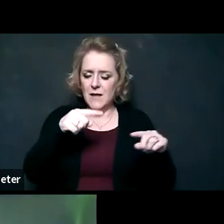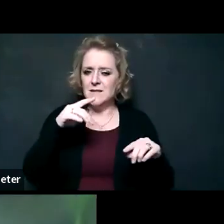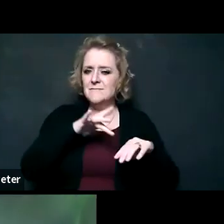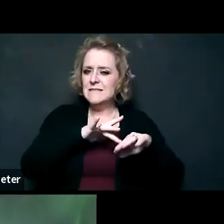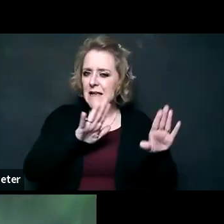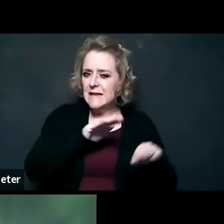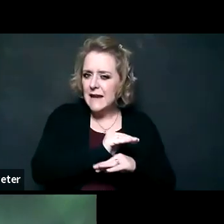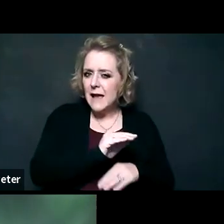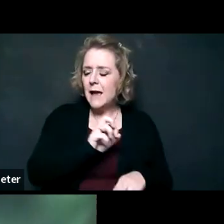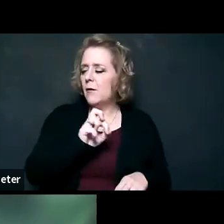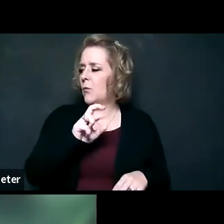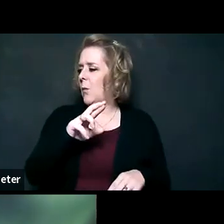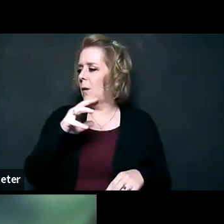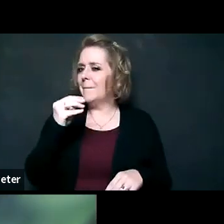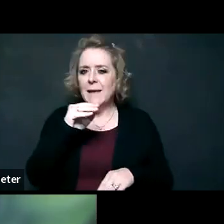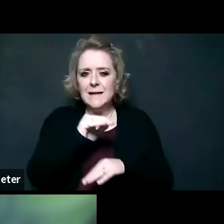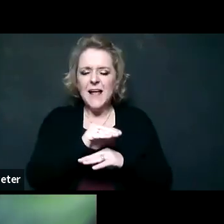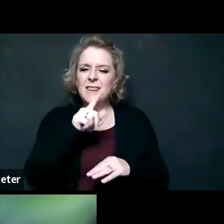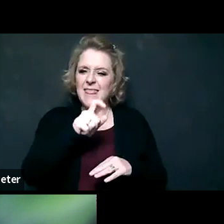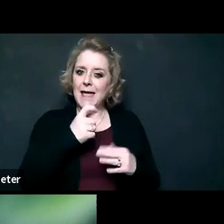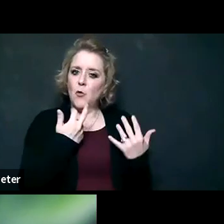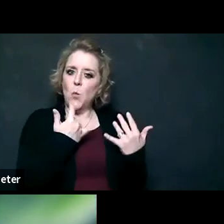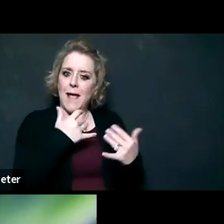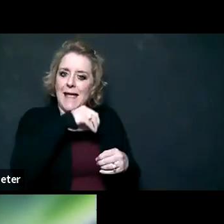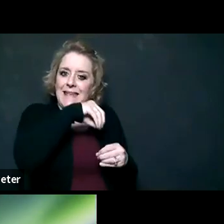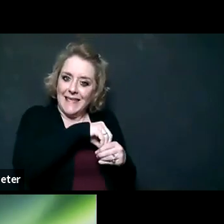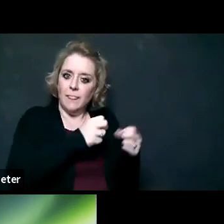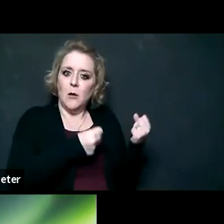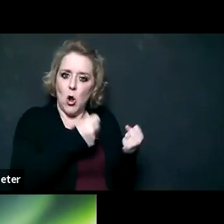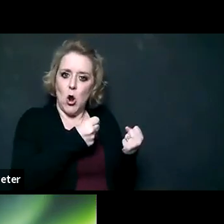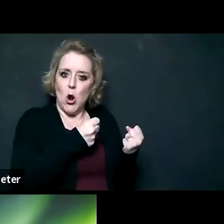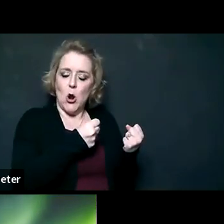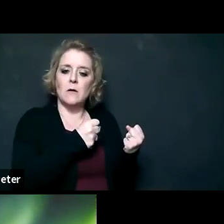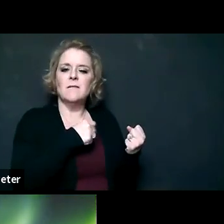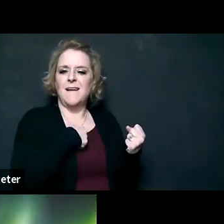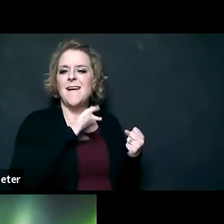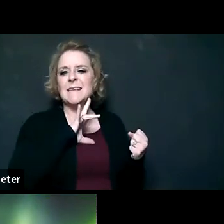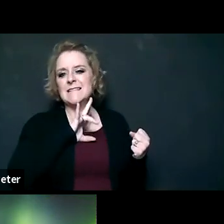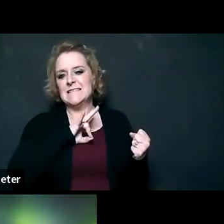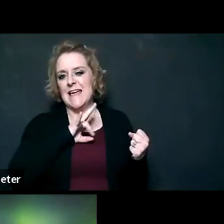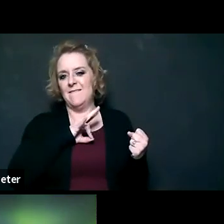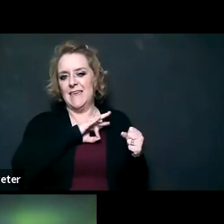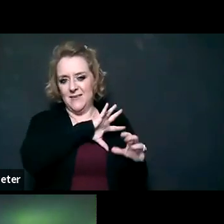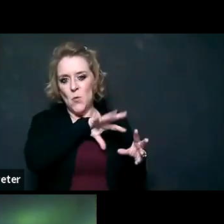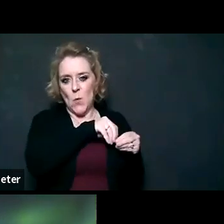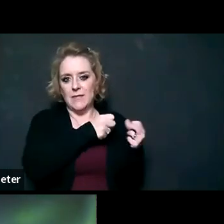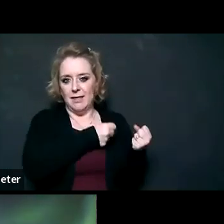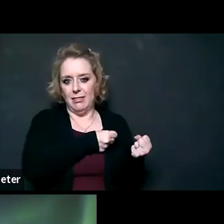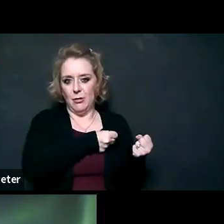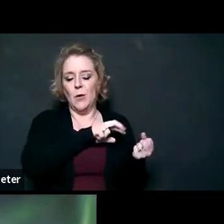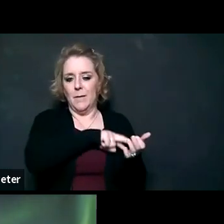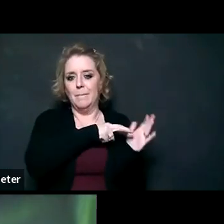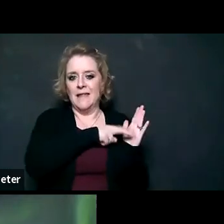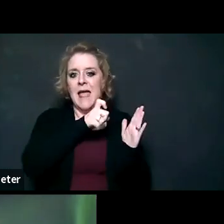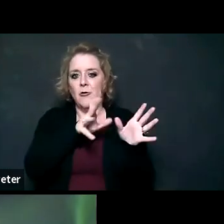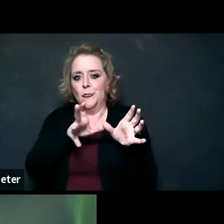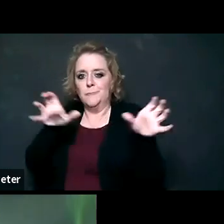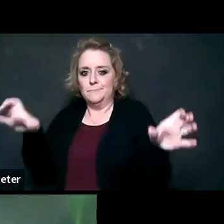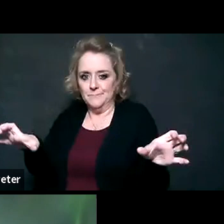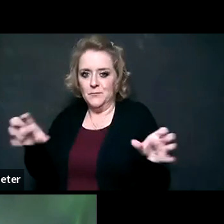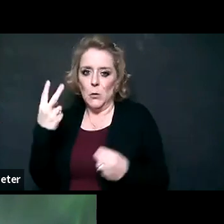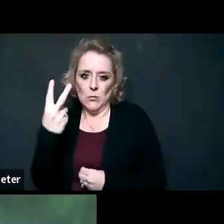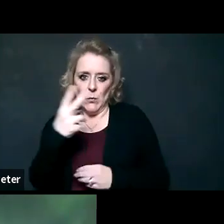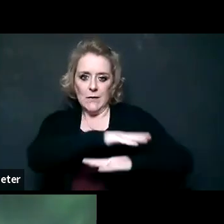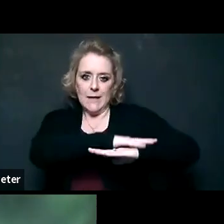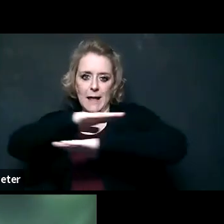to wait in the car. They had a party of 7. They were going to split up into 2 tables. They had to wait in the car. while the table opened up for